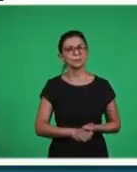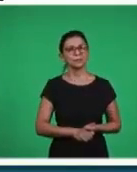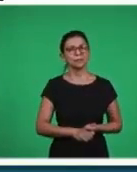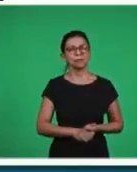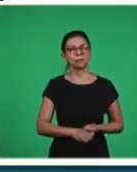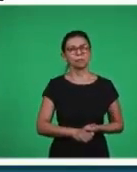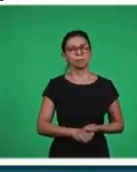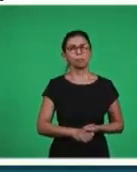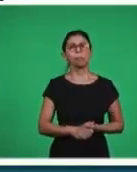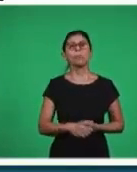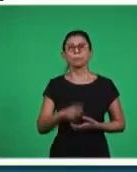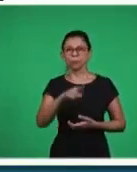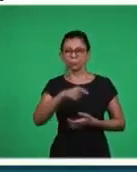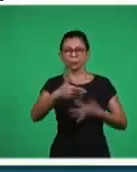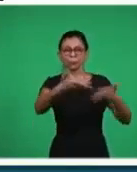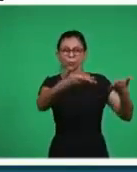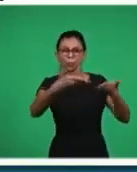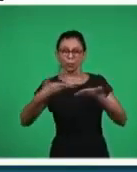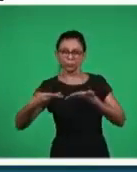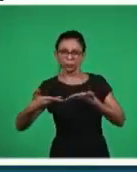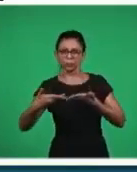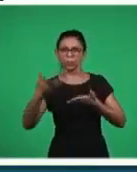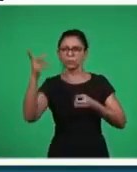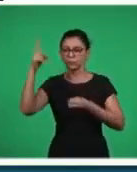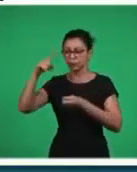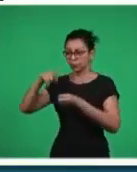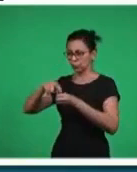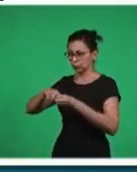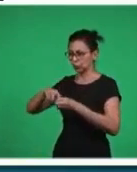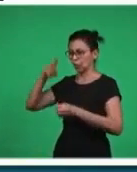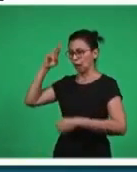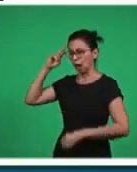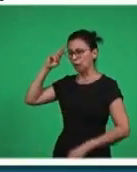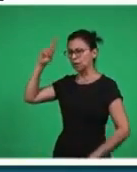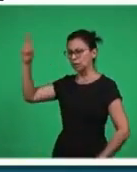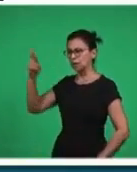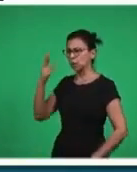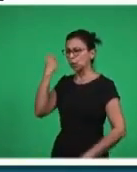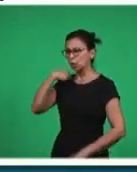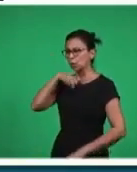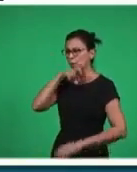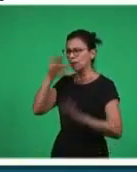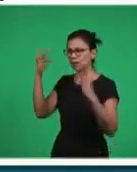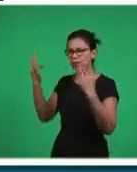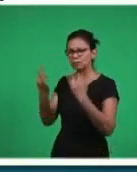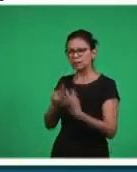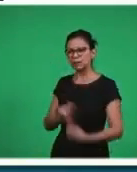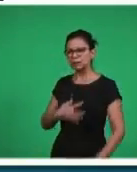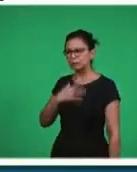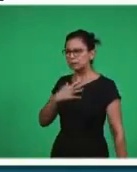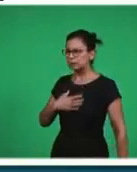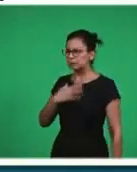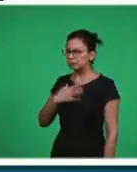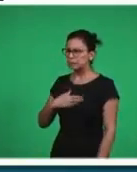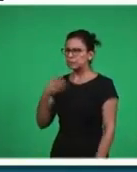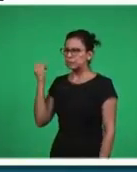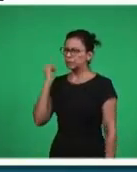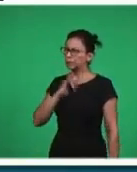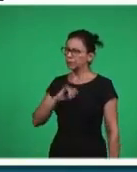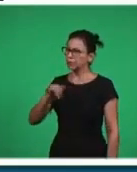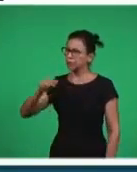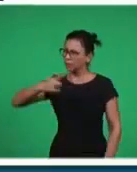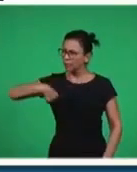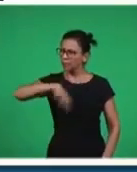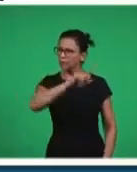So return to the servant, he proclaimed this thing to his master, and the head of the household, a rage said to